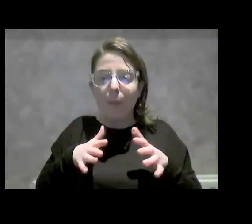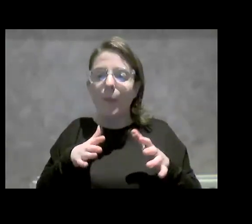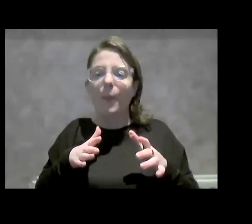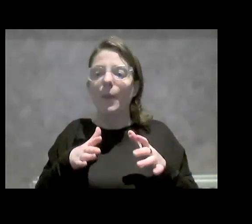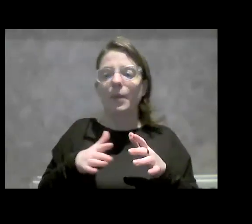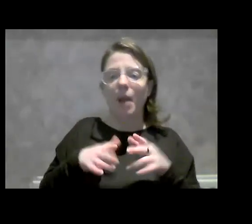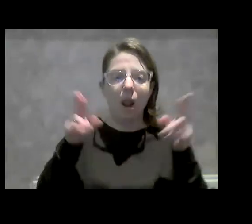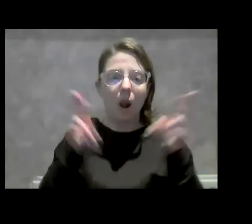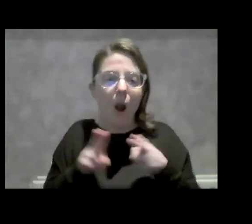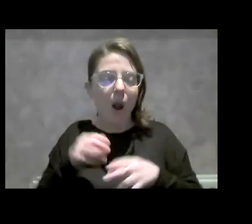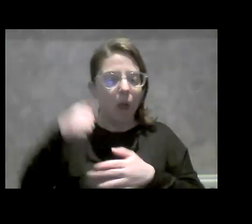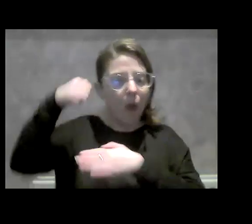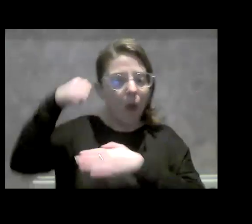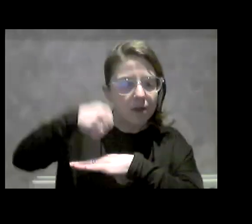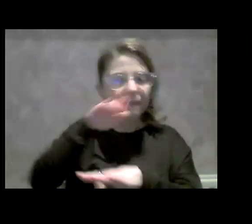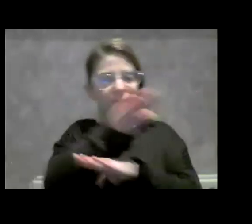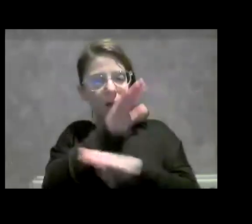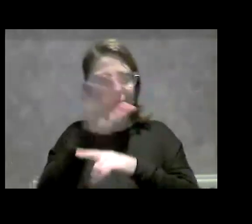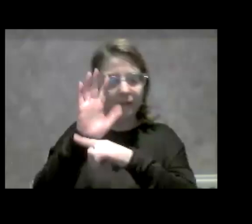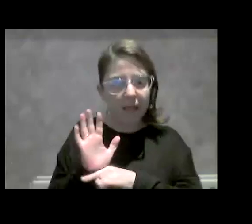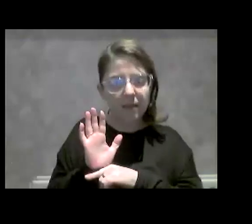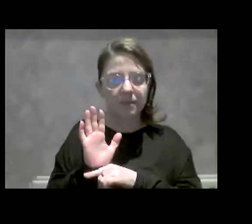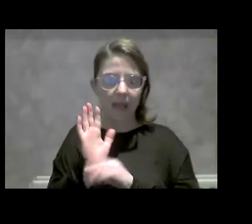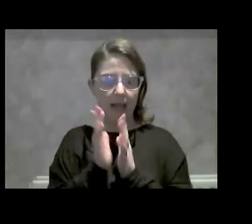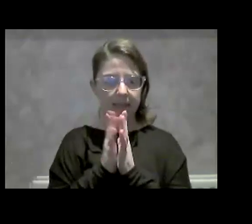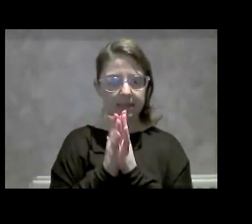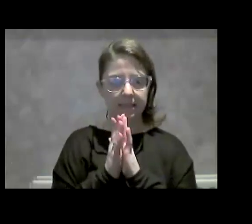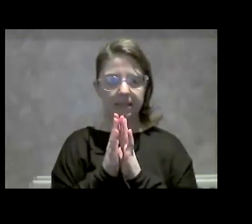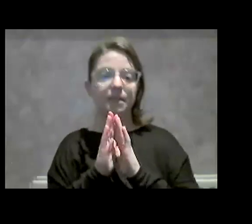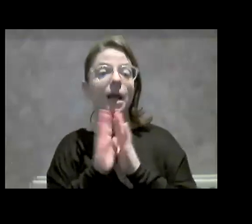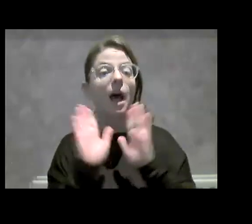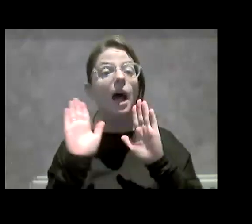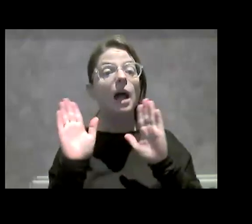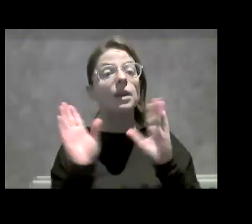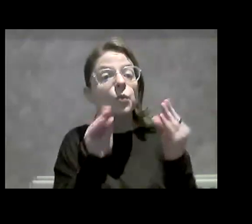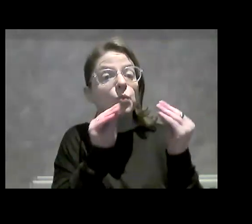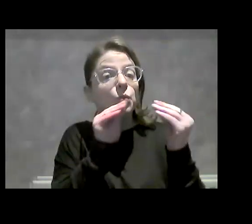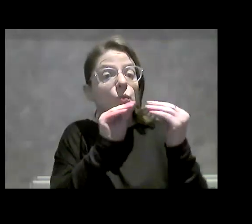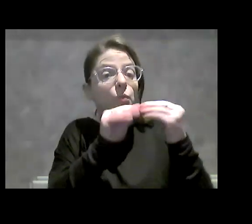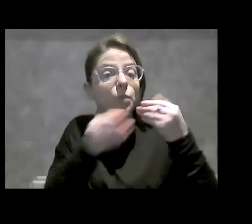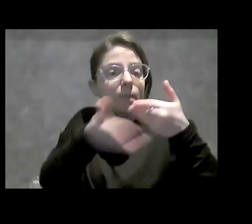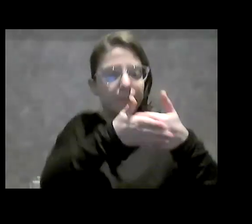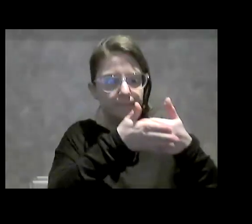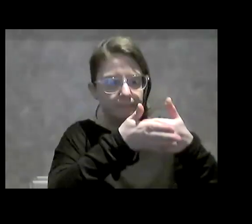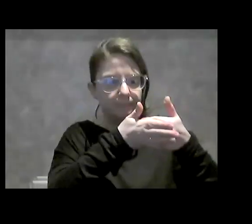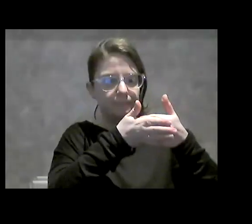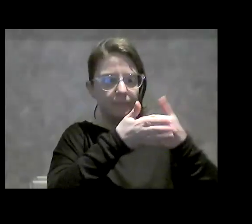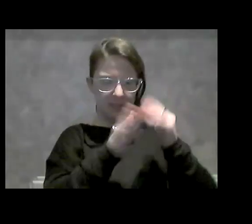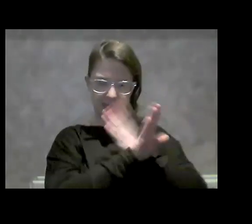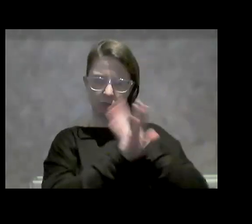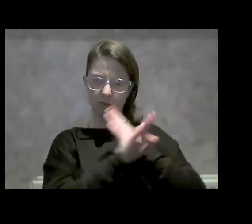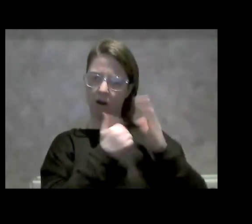indie low-budget foreign flick full of hands barely touching and kisses behind closed doors. Always in